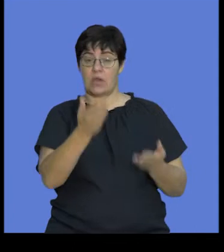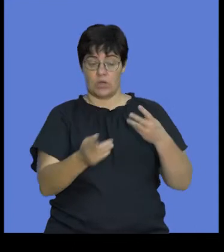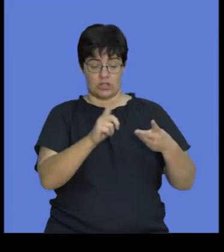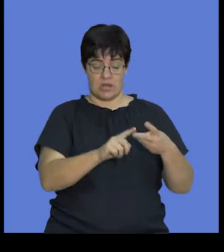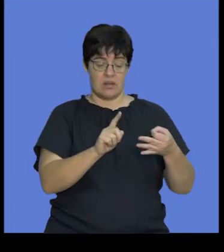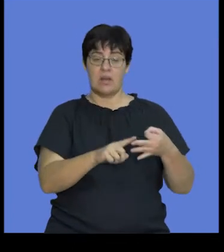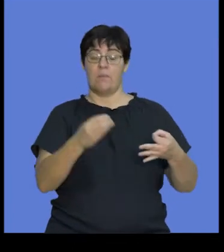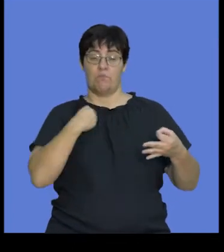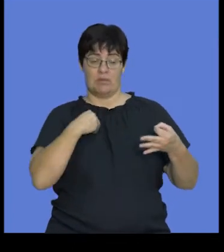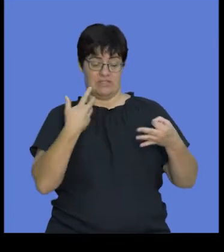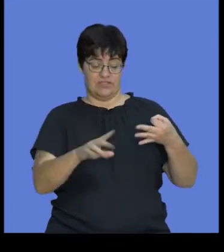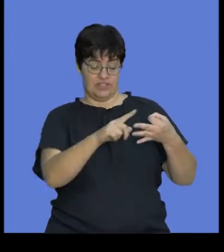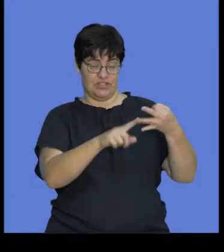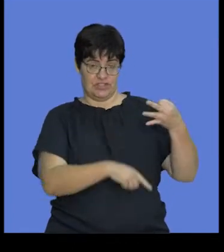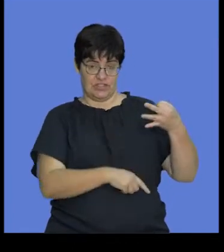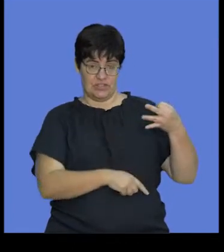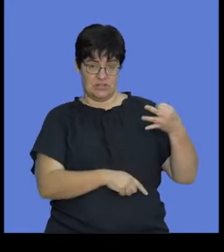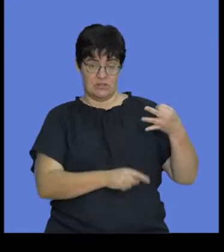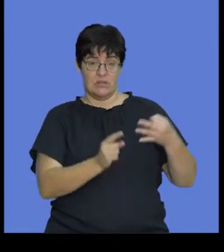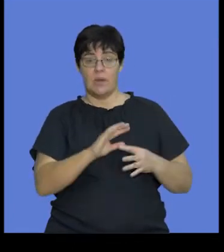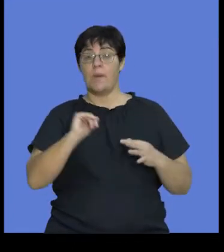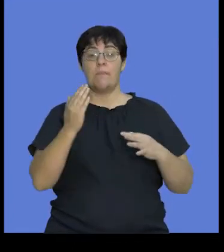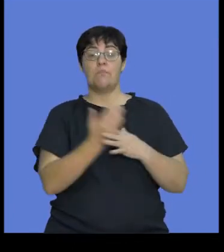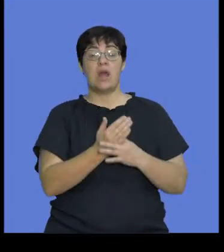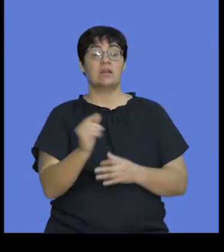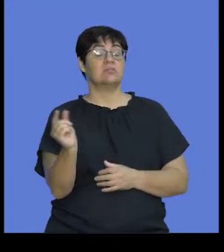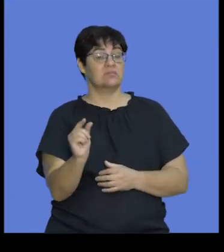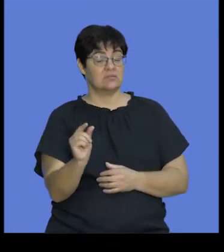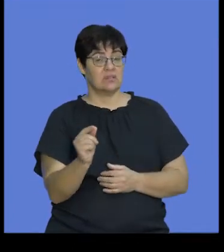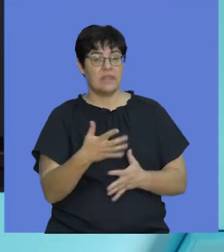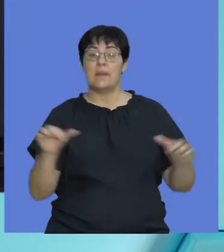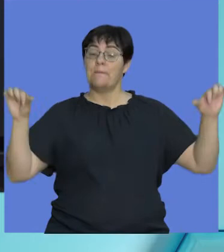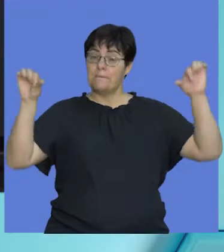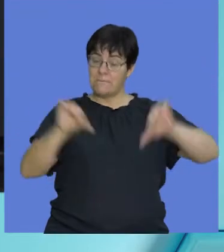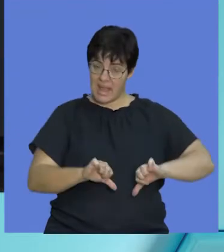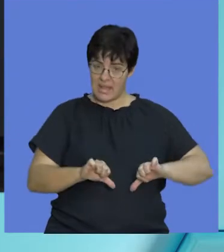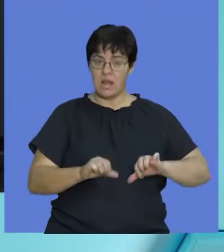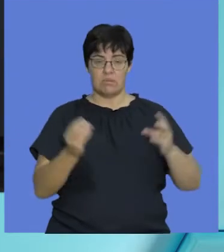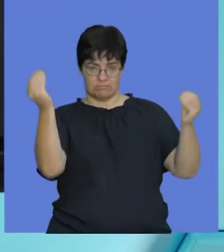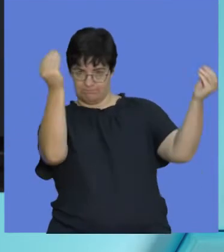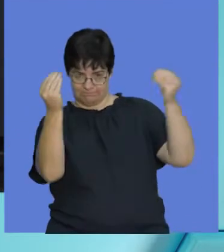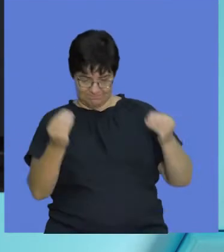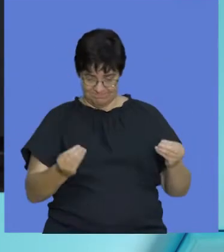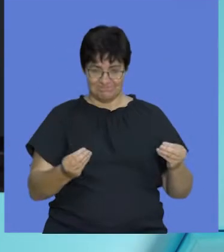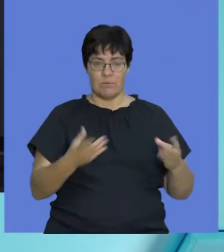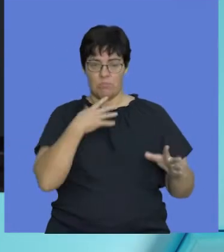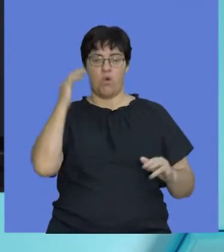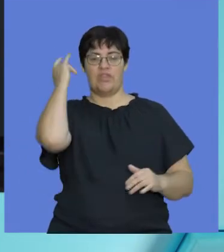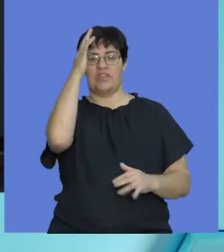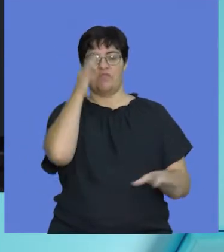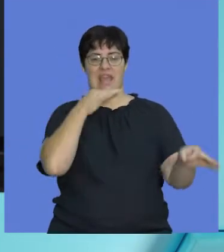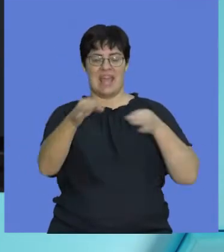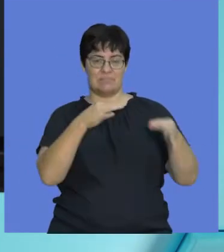the equation, and the properties. We're going to take a short break, and then when we come back, we're going to put it more into some